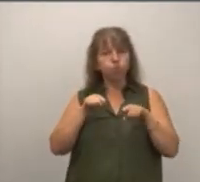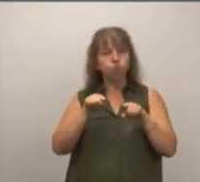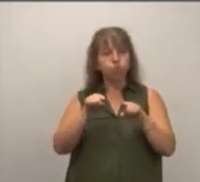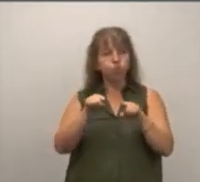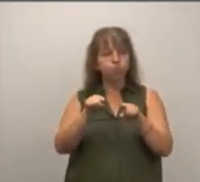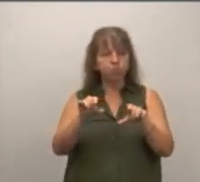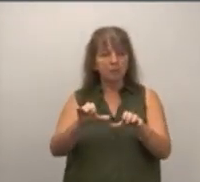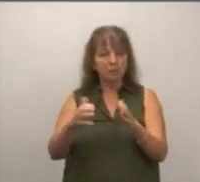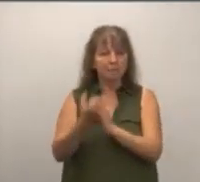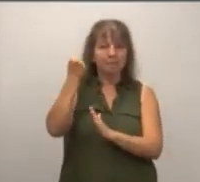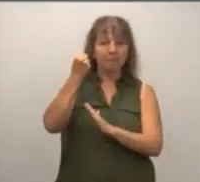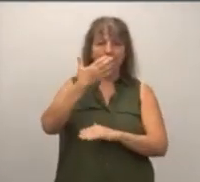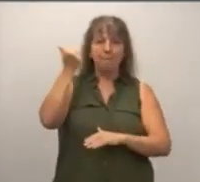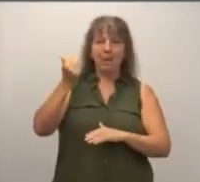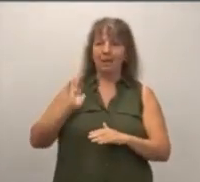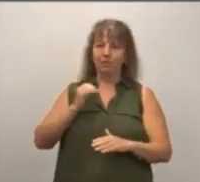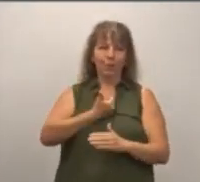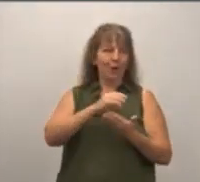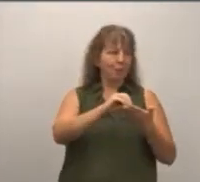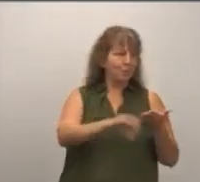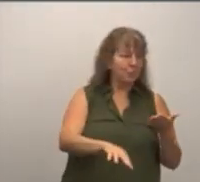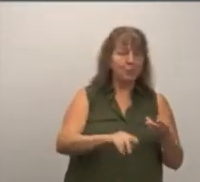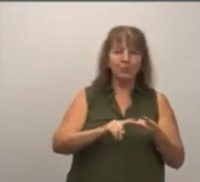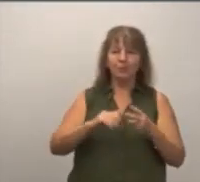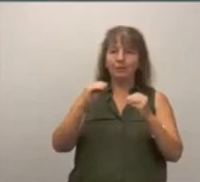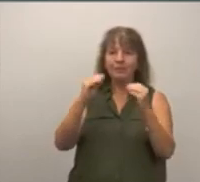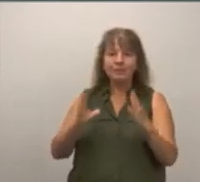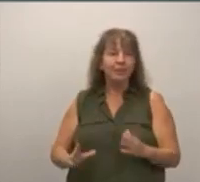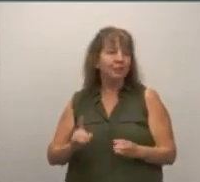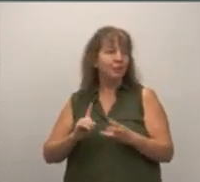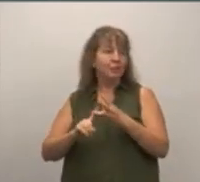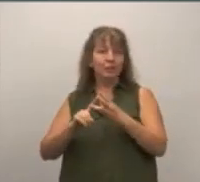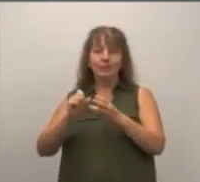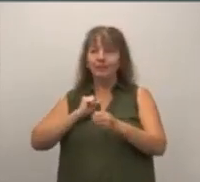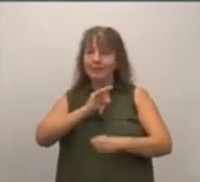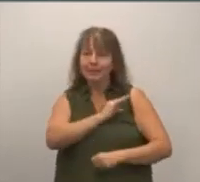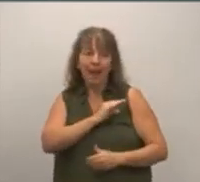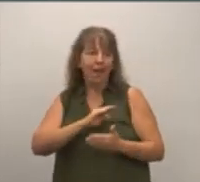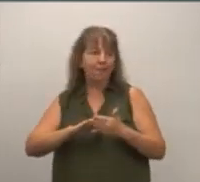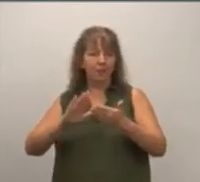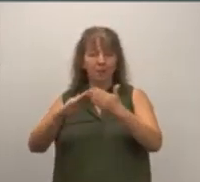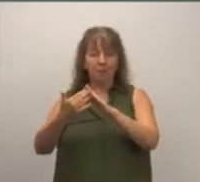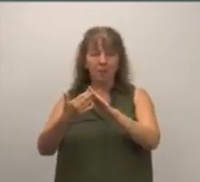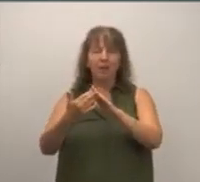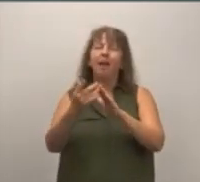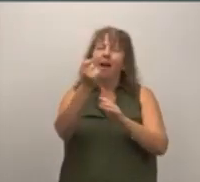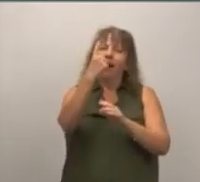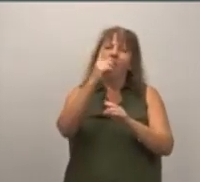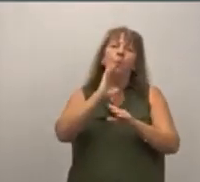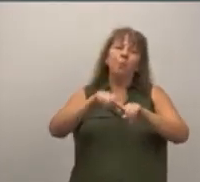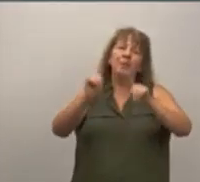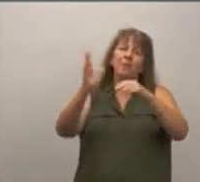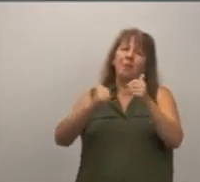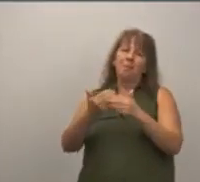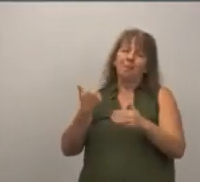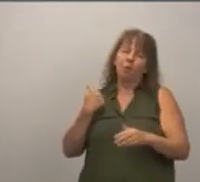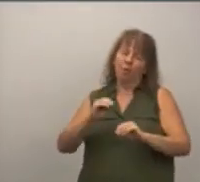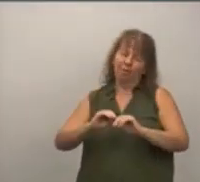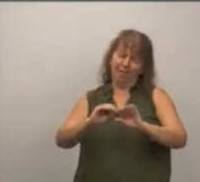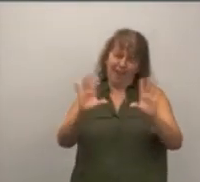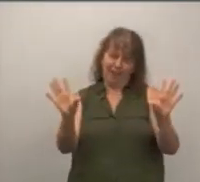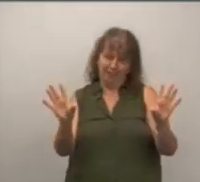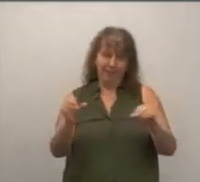opportunities and experiences for our students, our staff, our families, and our community, albeit in a very altered way.